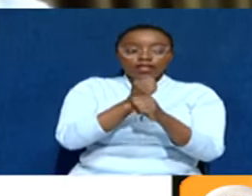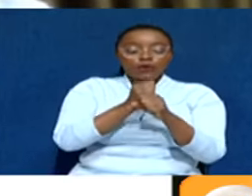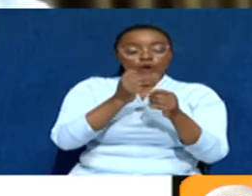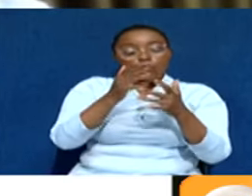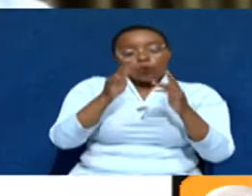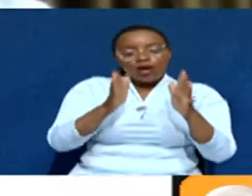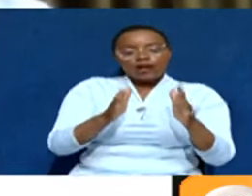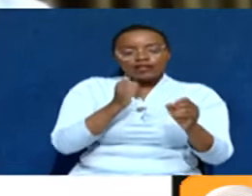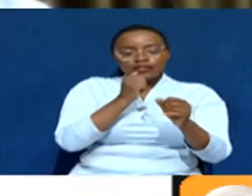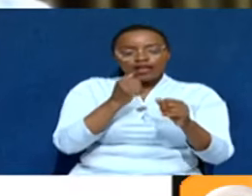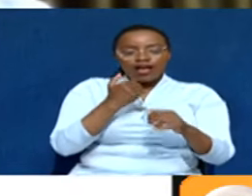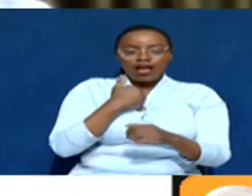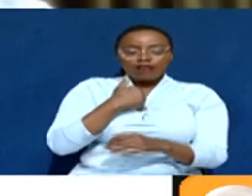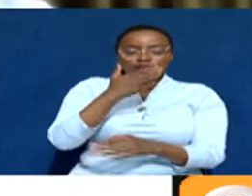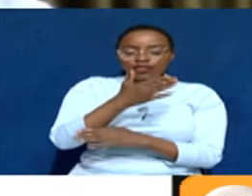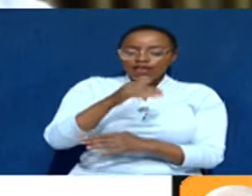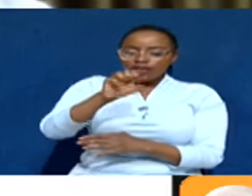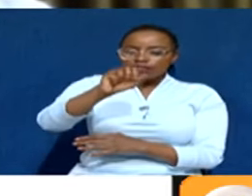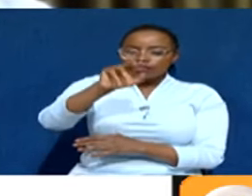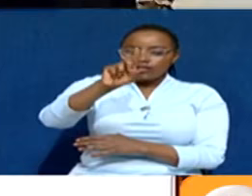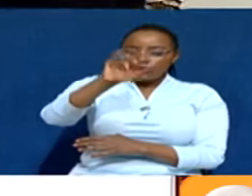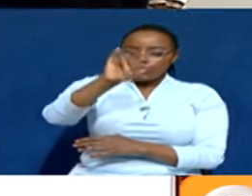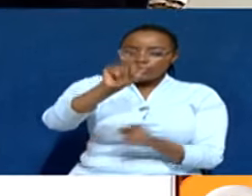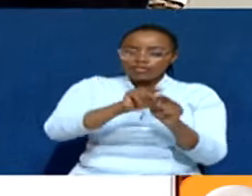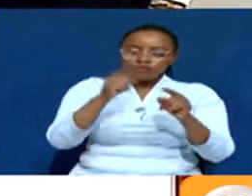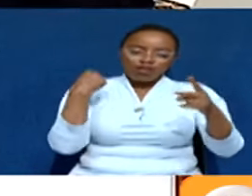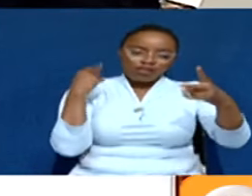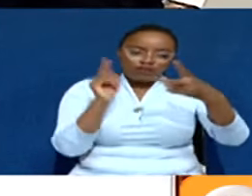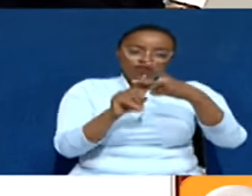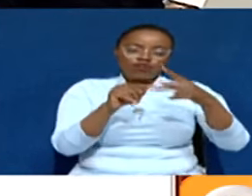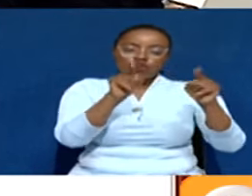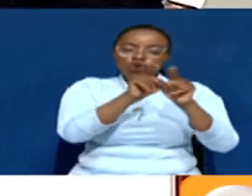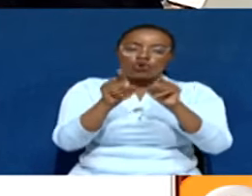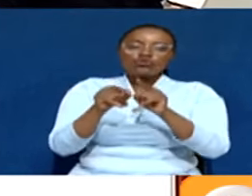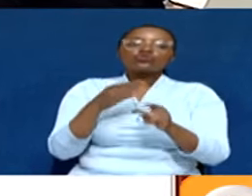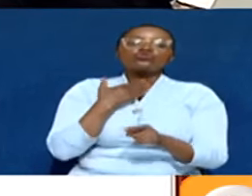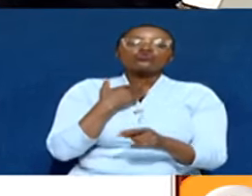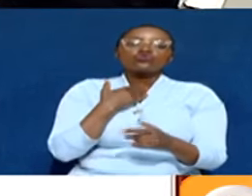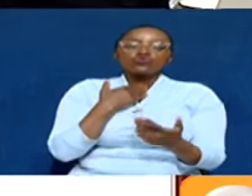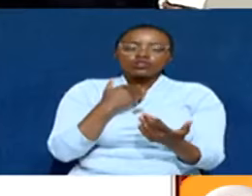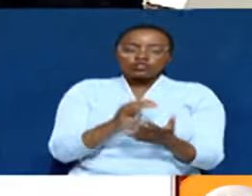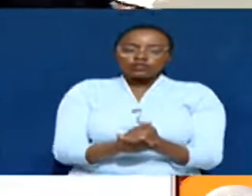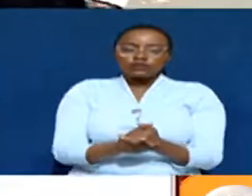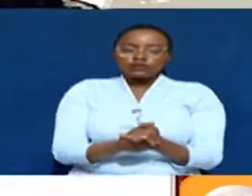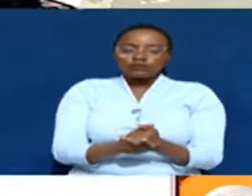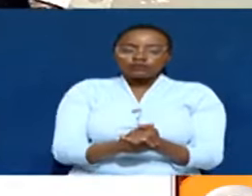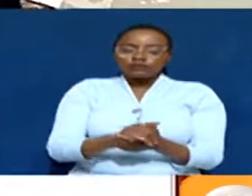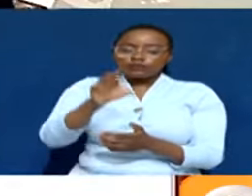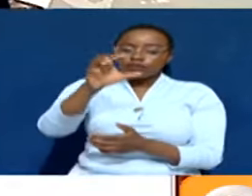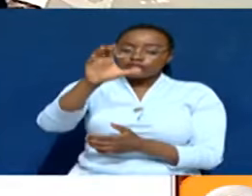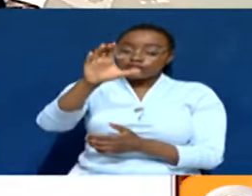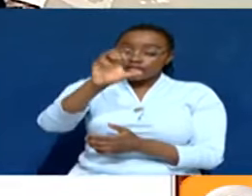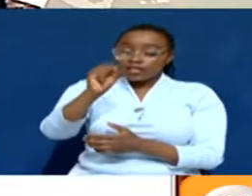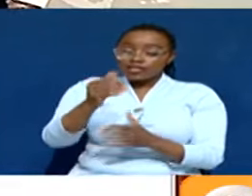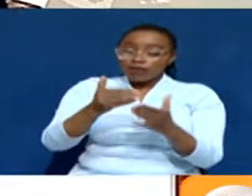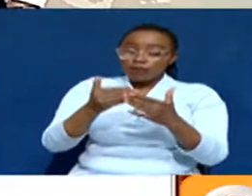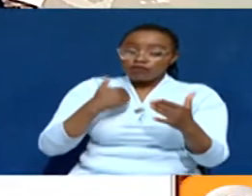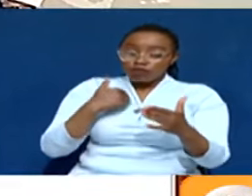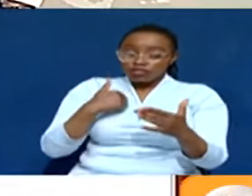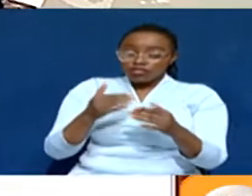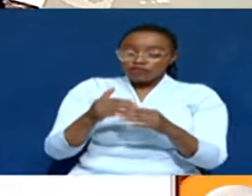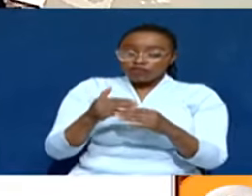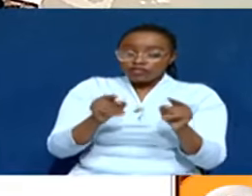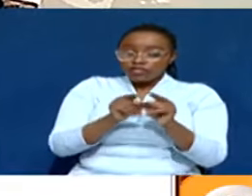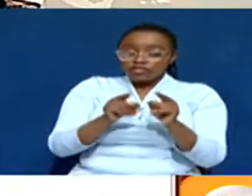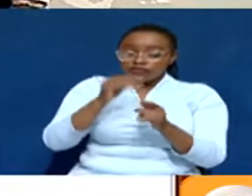facing in Saudi Arabia. But secondly, okay. I want to also... Yeah. Yes, I had asked,